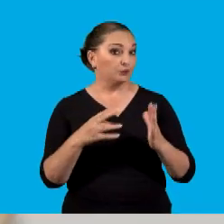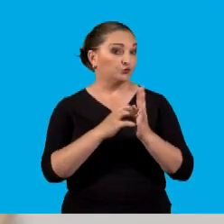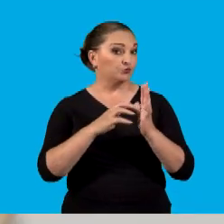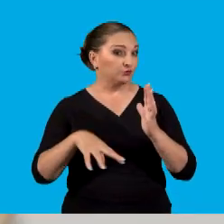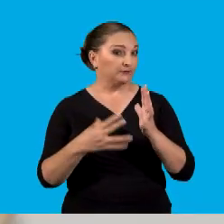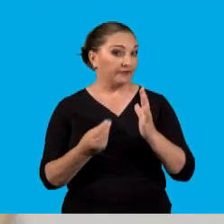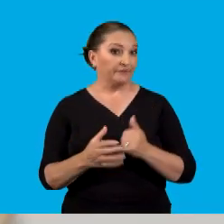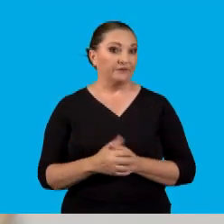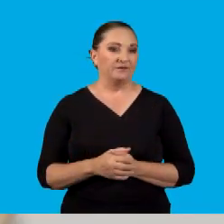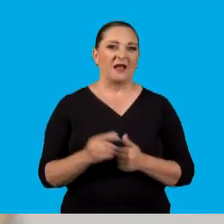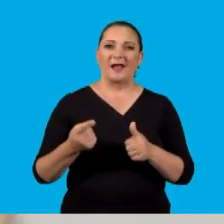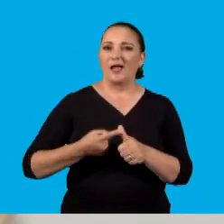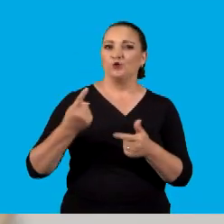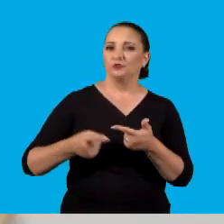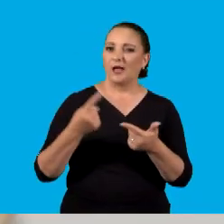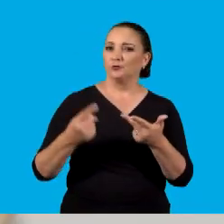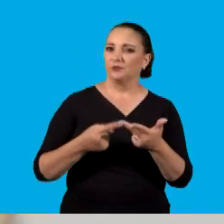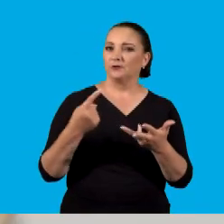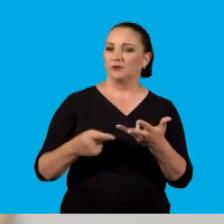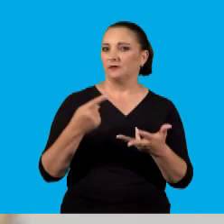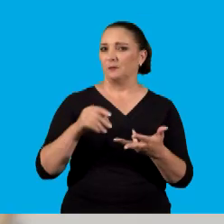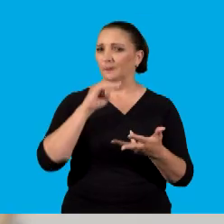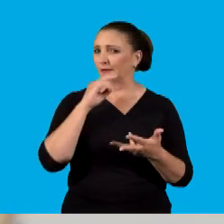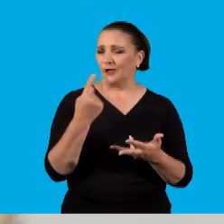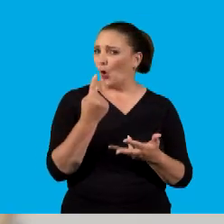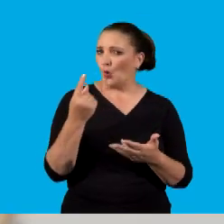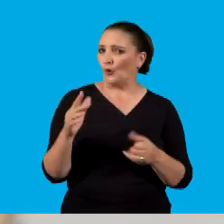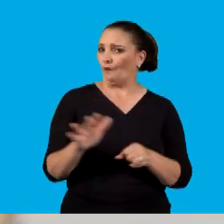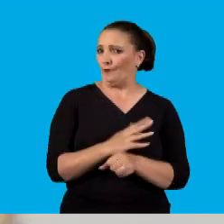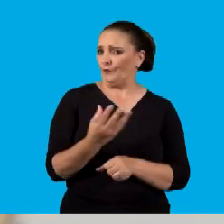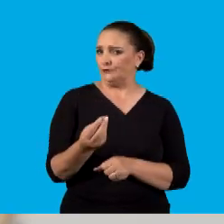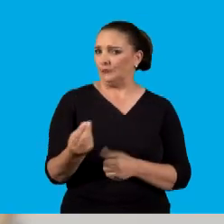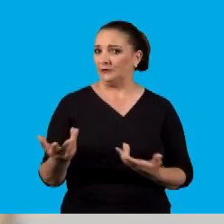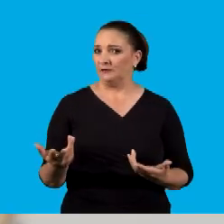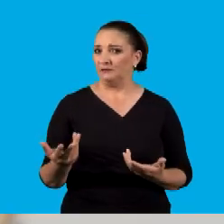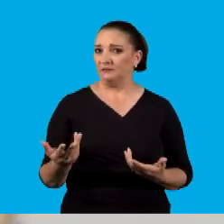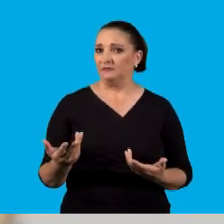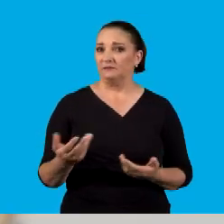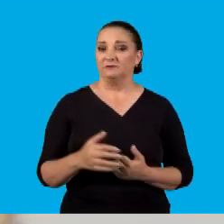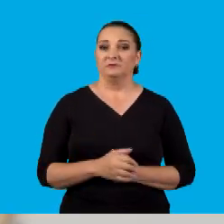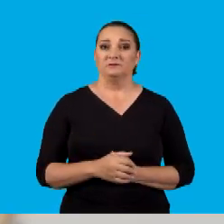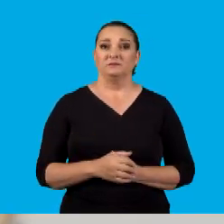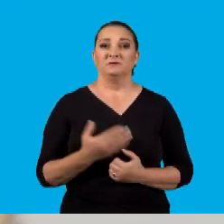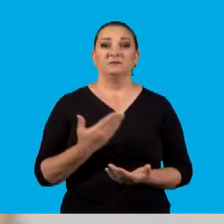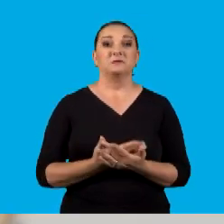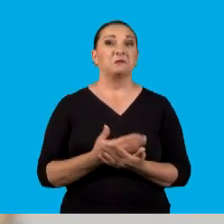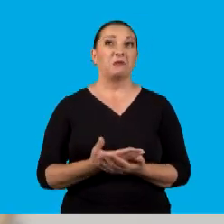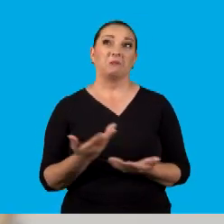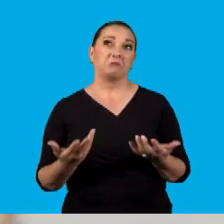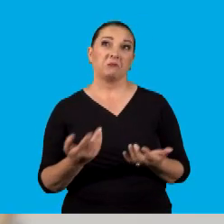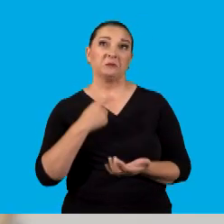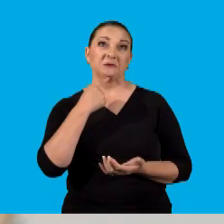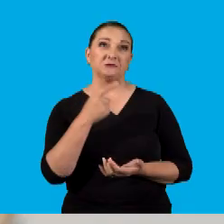the number of learners. Of course, when we are counting learners, it can only be whole numbers. We cannot say that we